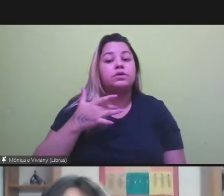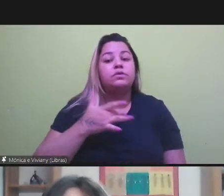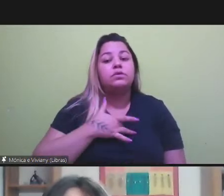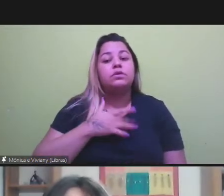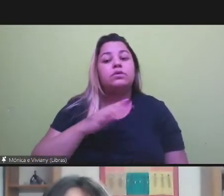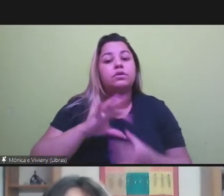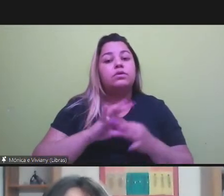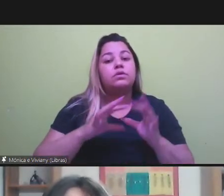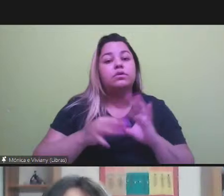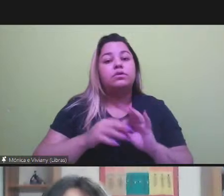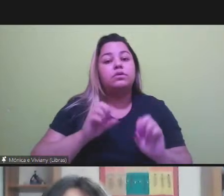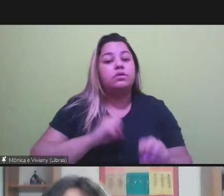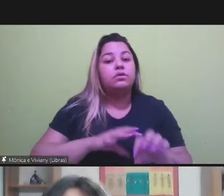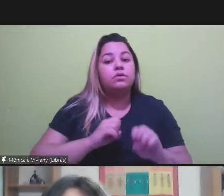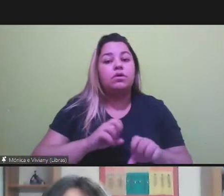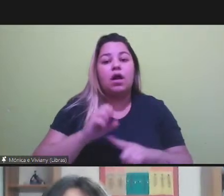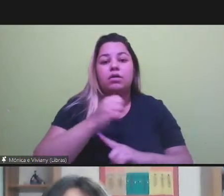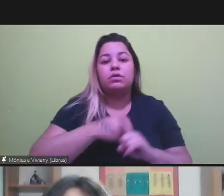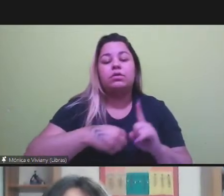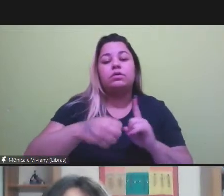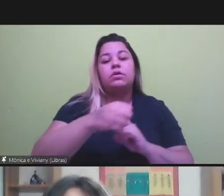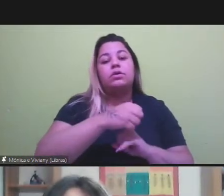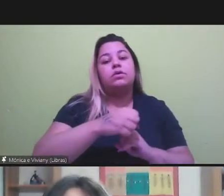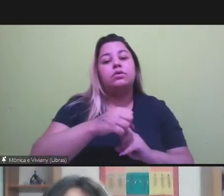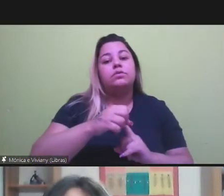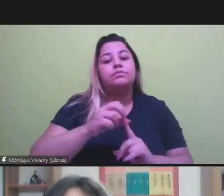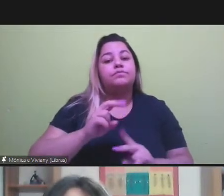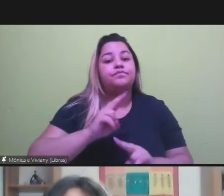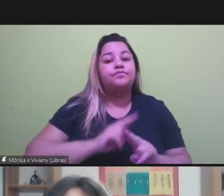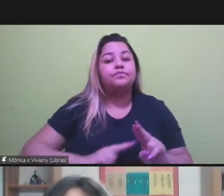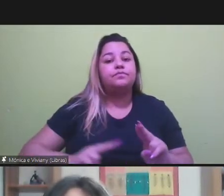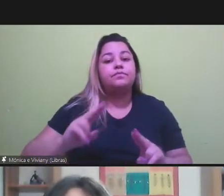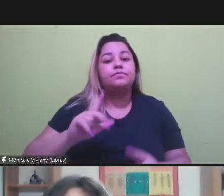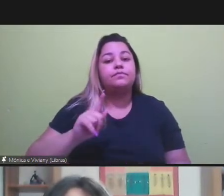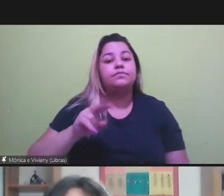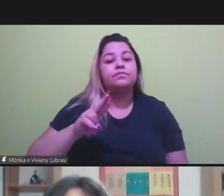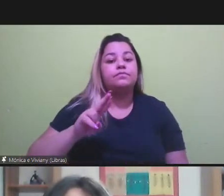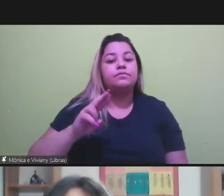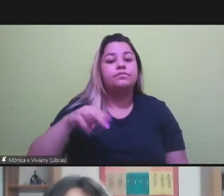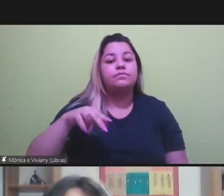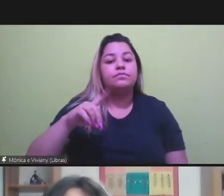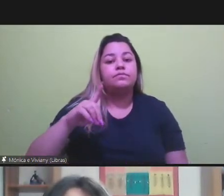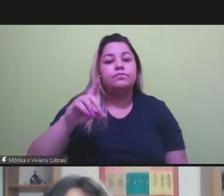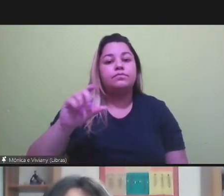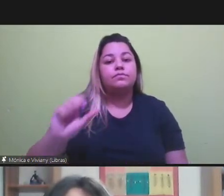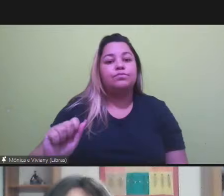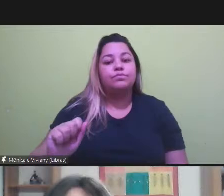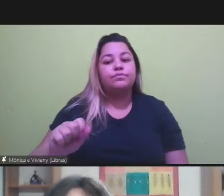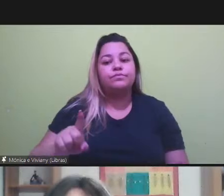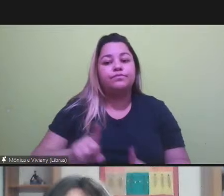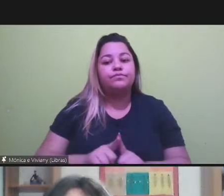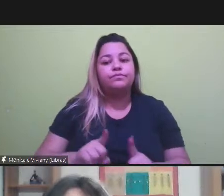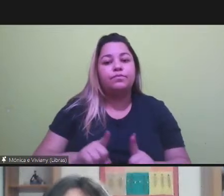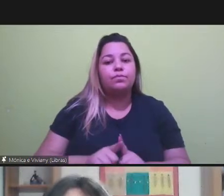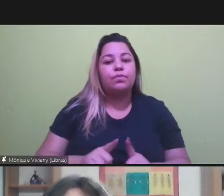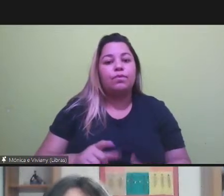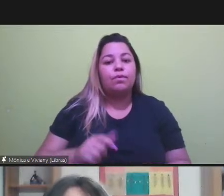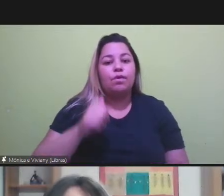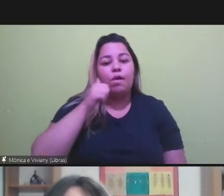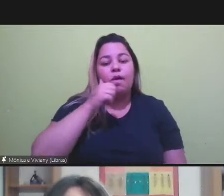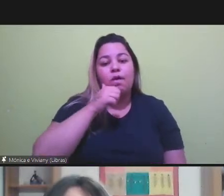of the sanitary context and social context by the University of Granada. Mr.